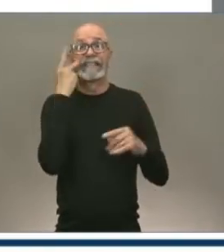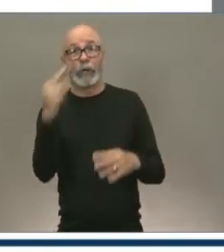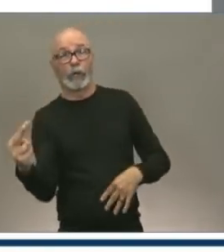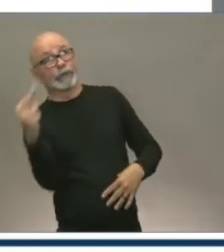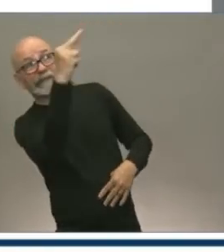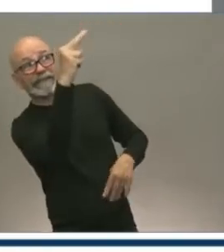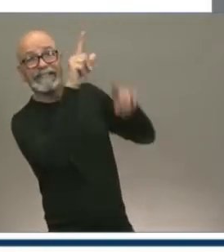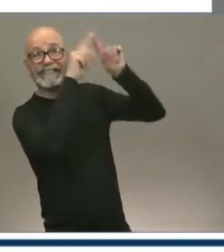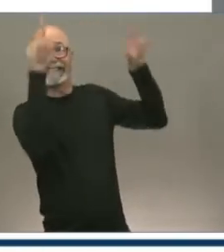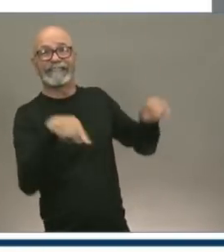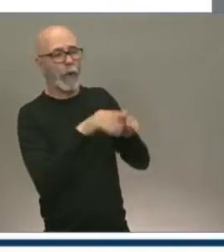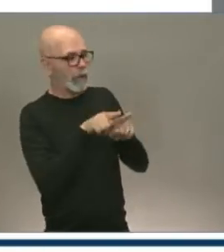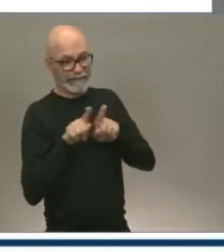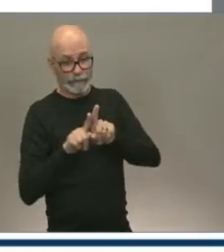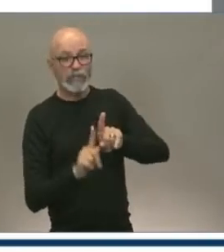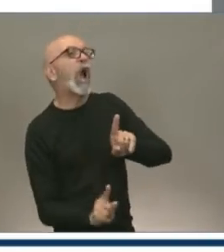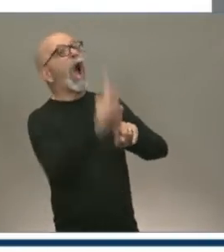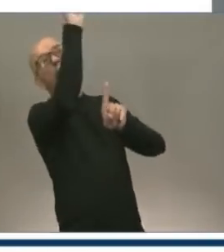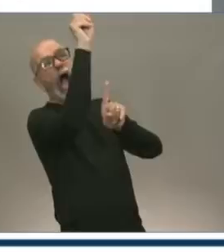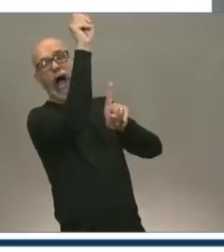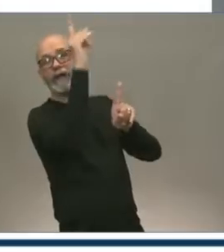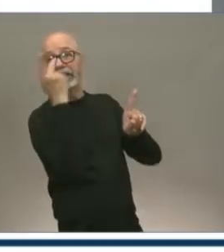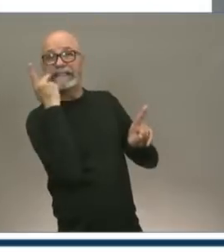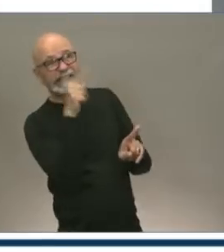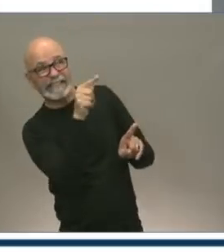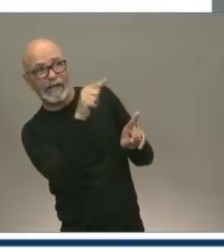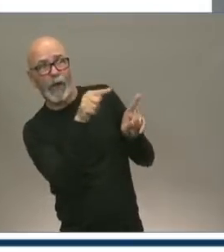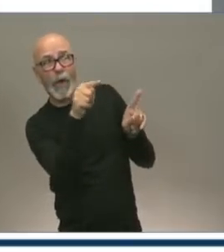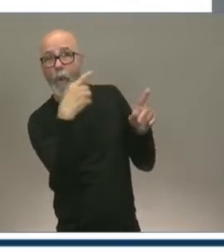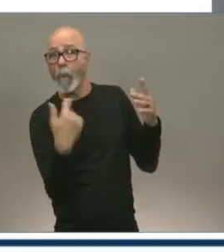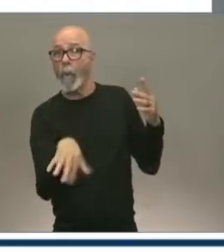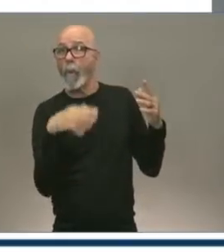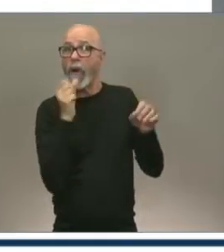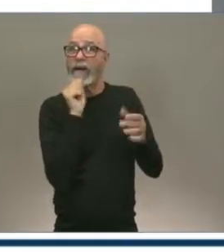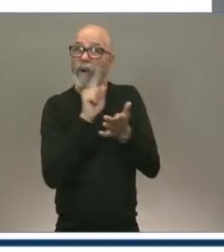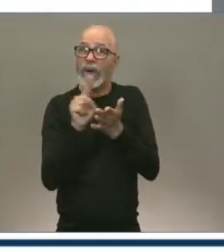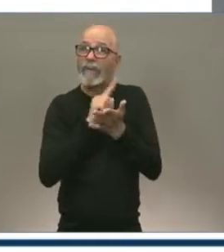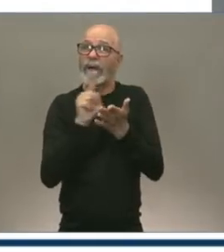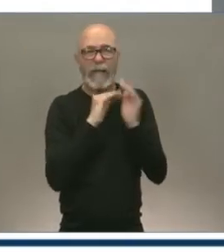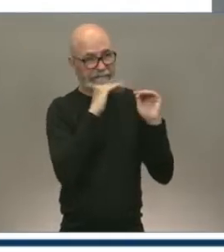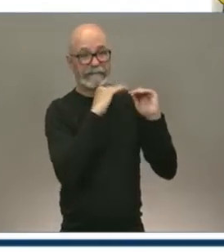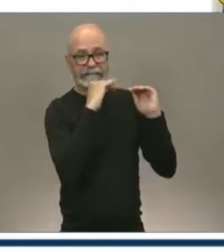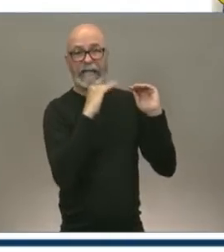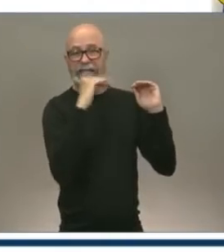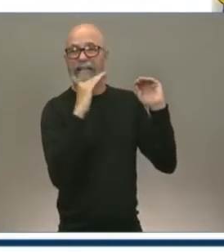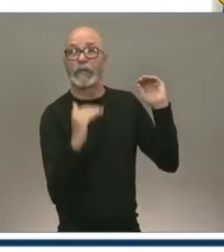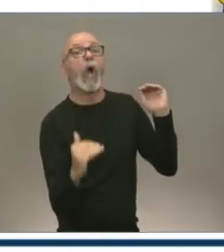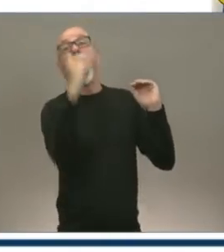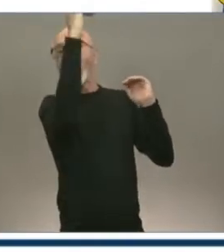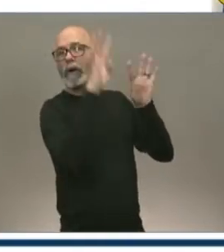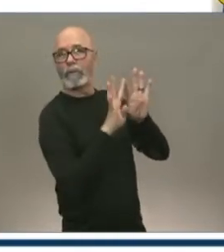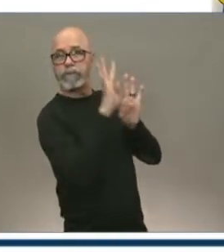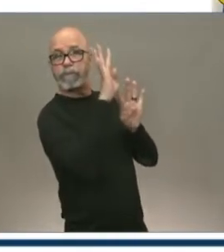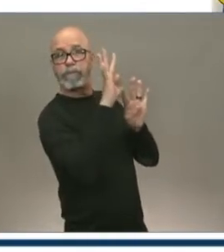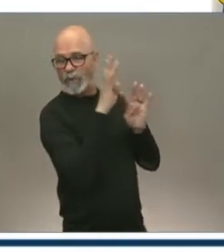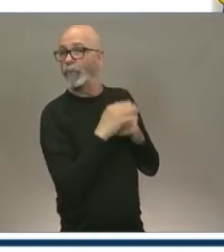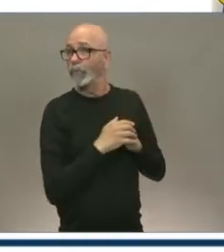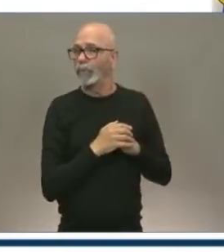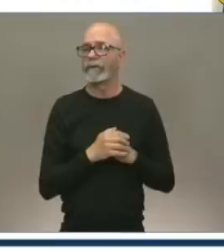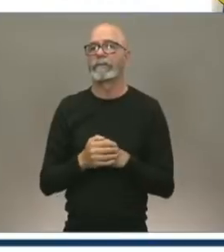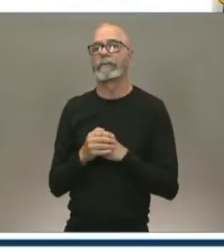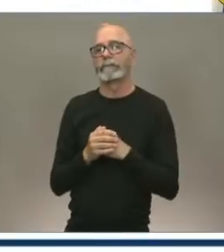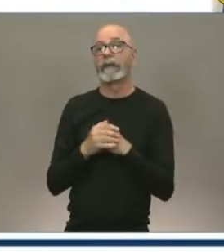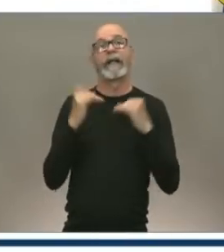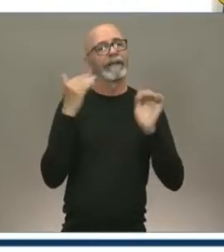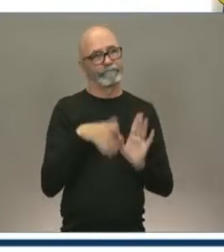more vaccine every single week. Thank you, and over to you, Dr. Strang. Thank you, Premier, and